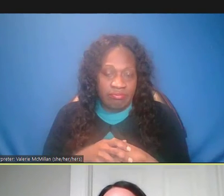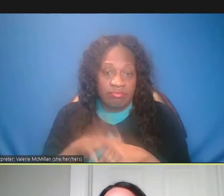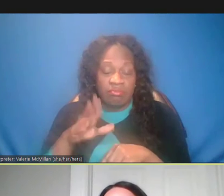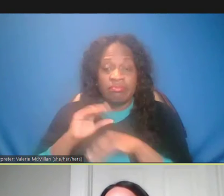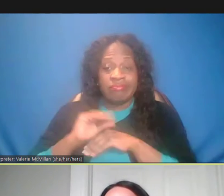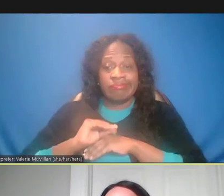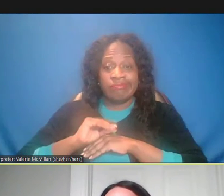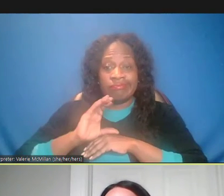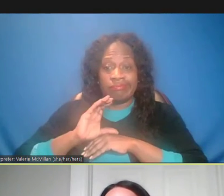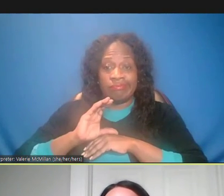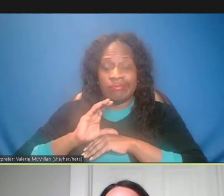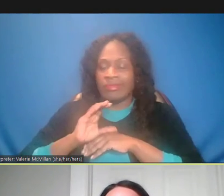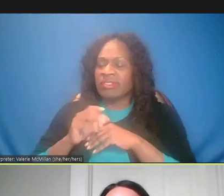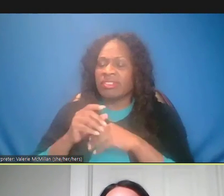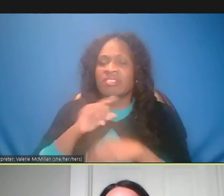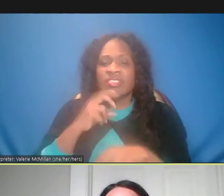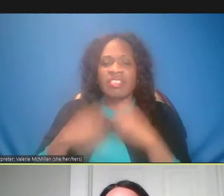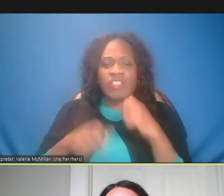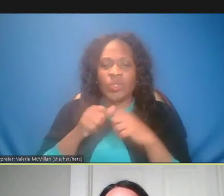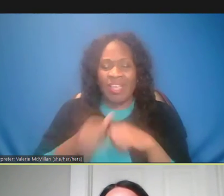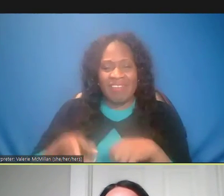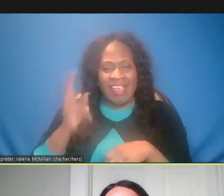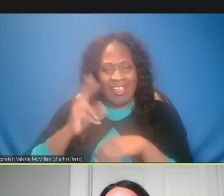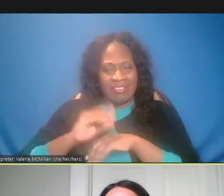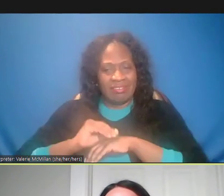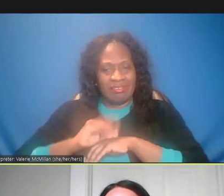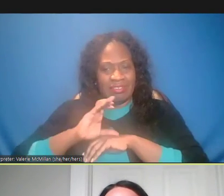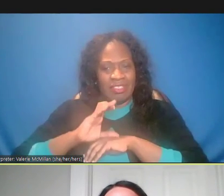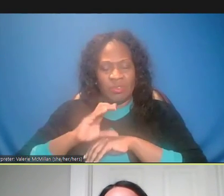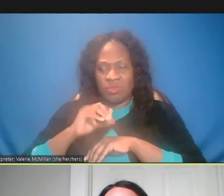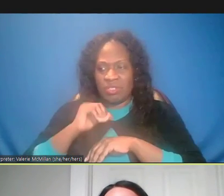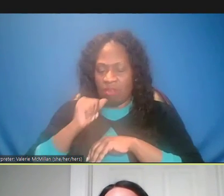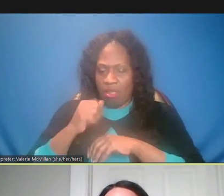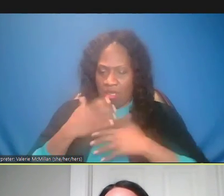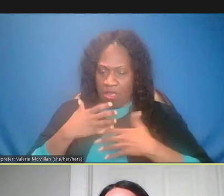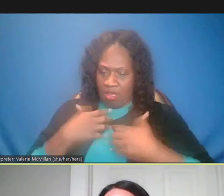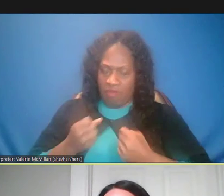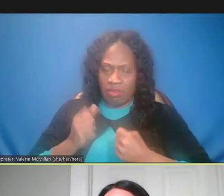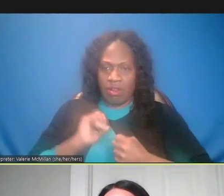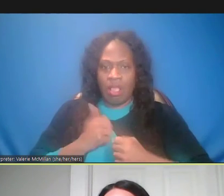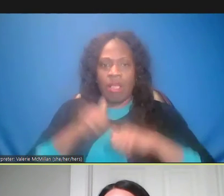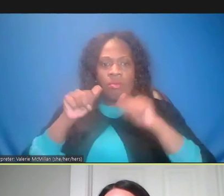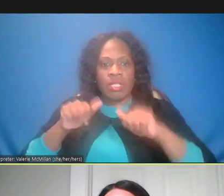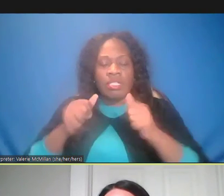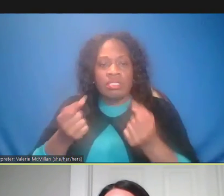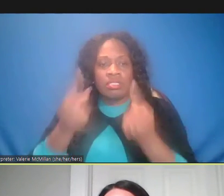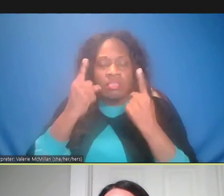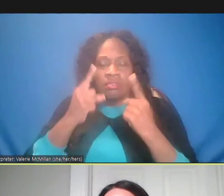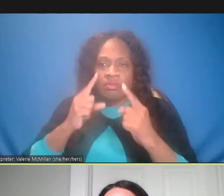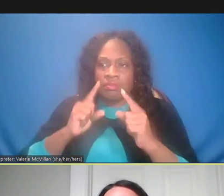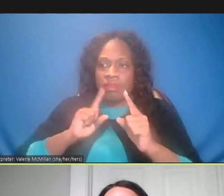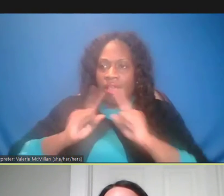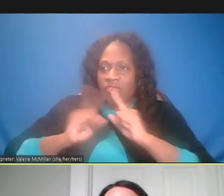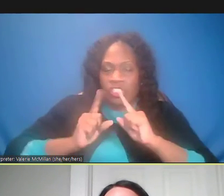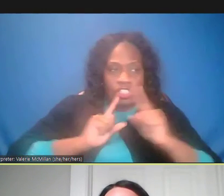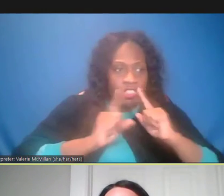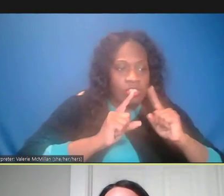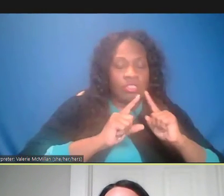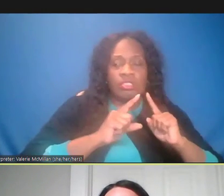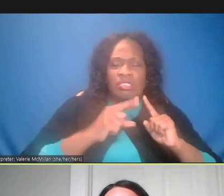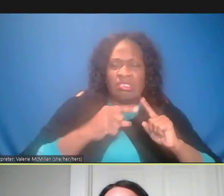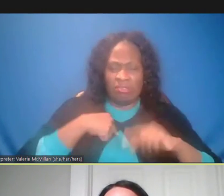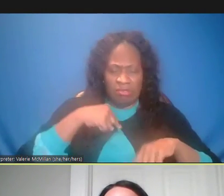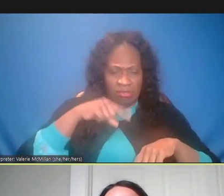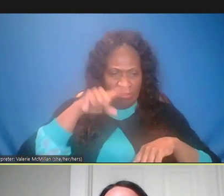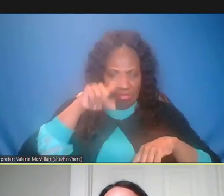Self-esteem. It's difficult to have high self-esteem when we're not confident about our abilities to understand conversations. We begin to question